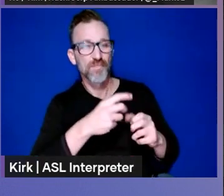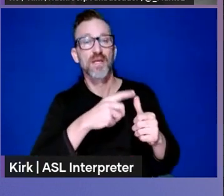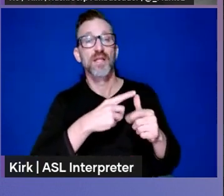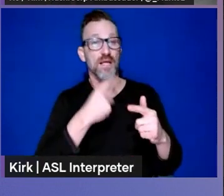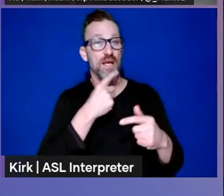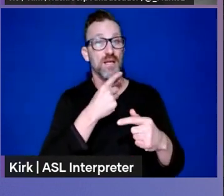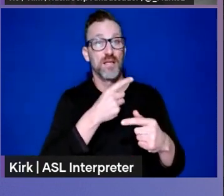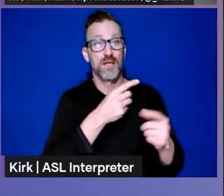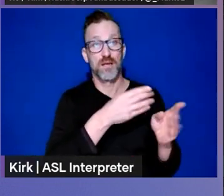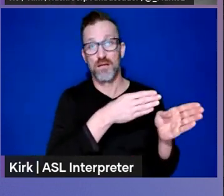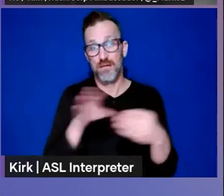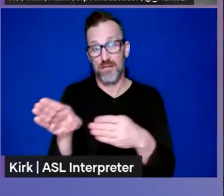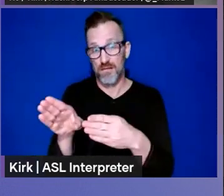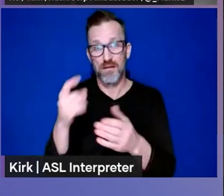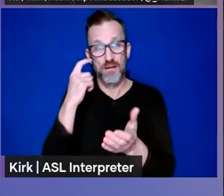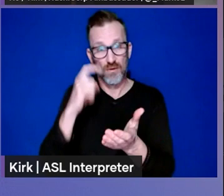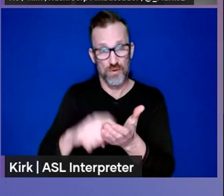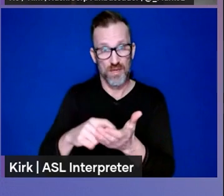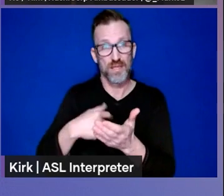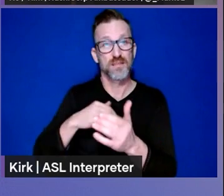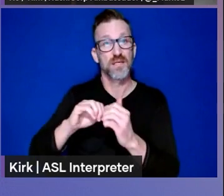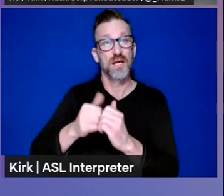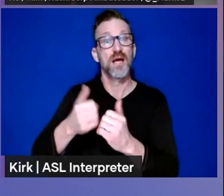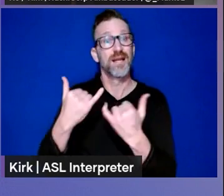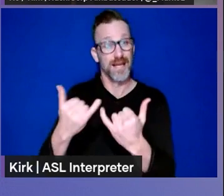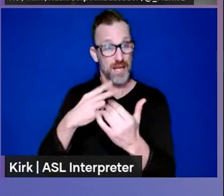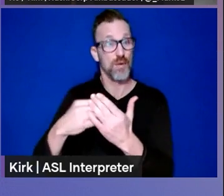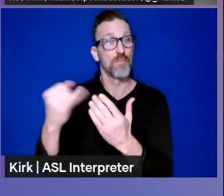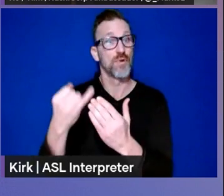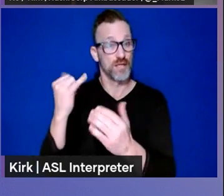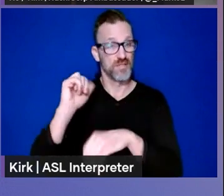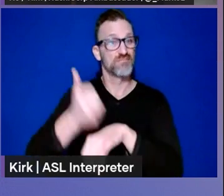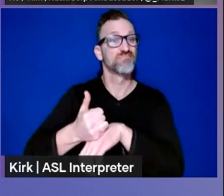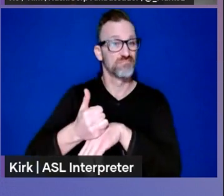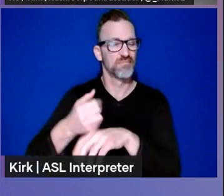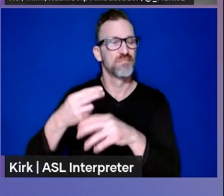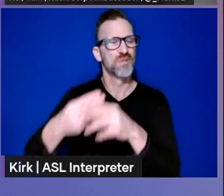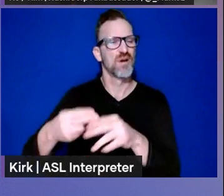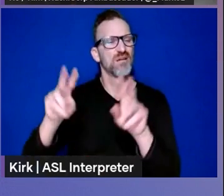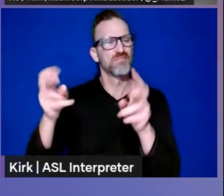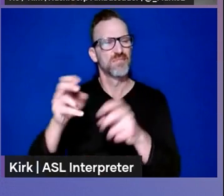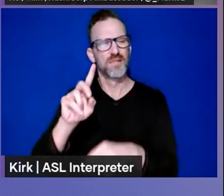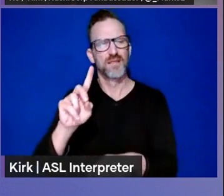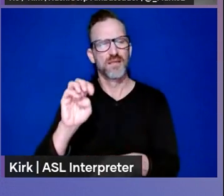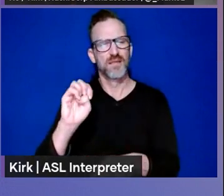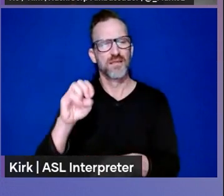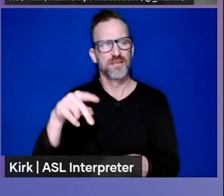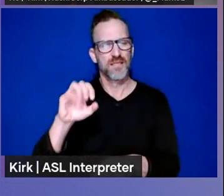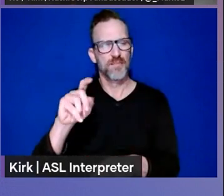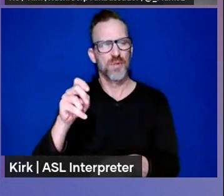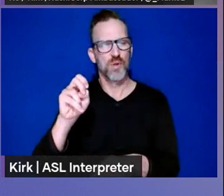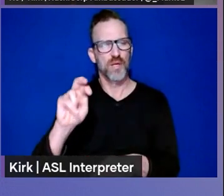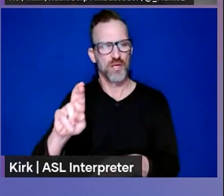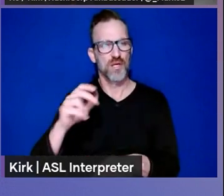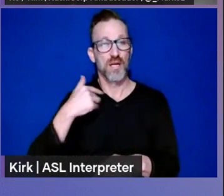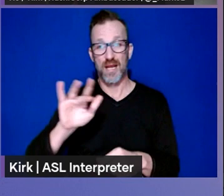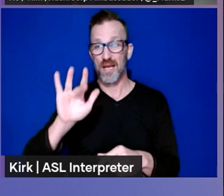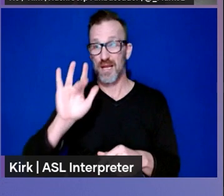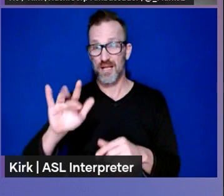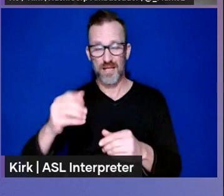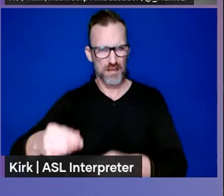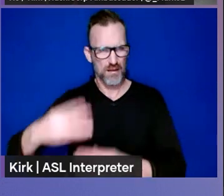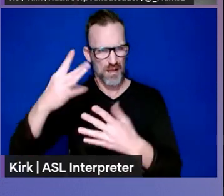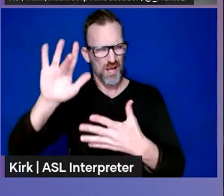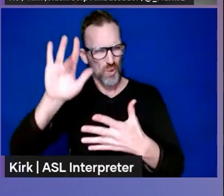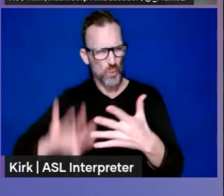notice that if I click on my projects, there is a project now, which is called a deployer. If I click on it, it's currently empty. But my Terraform actually